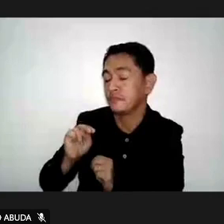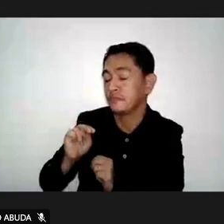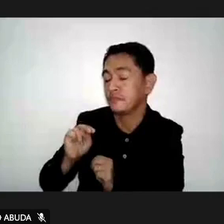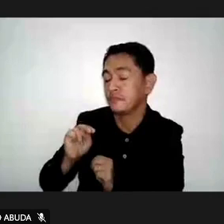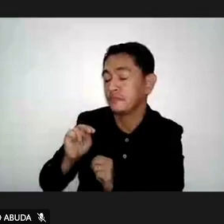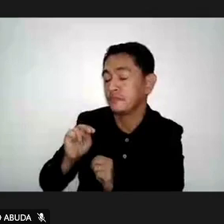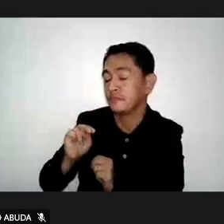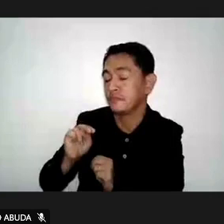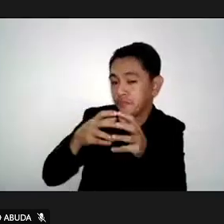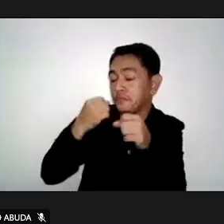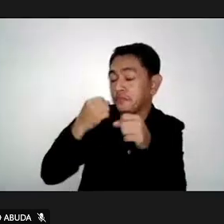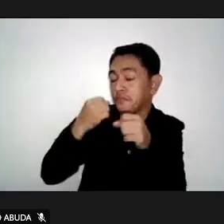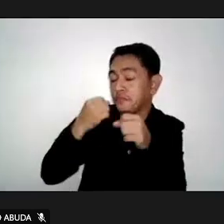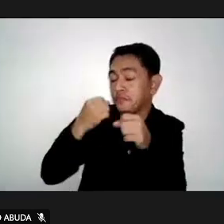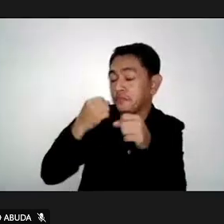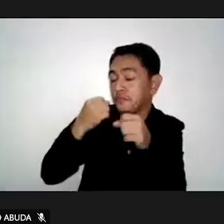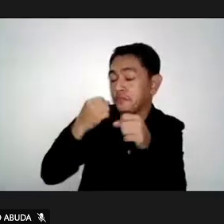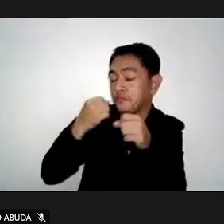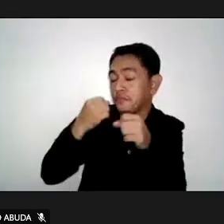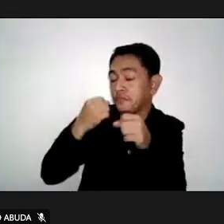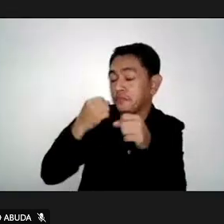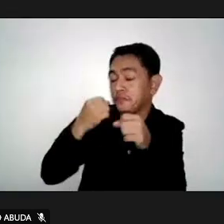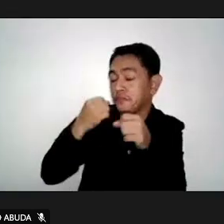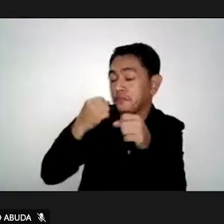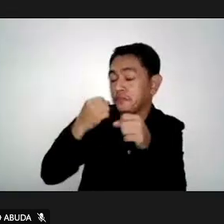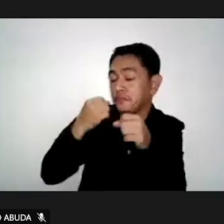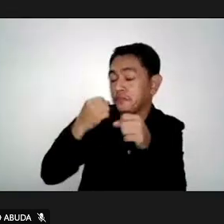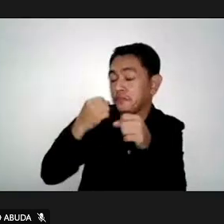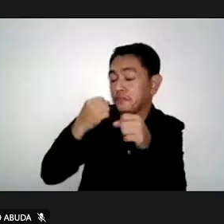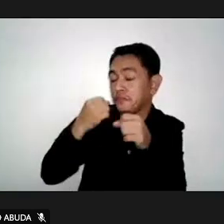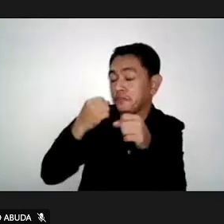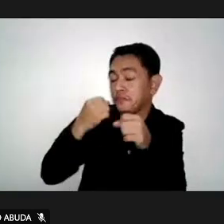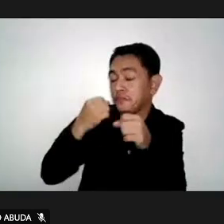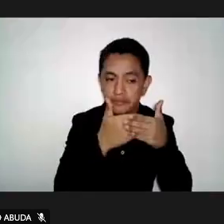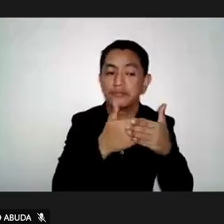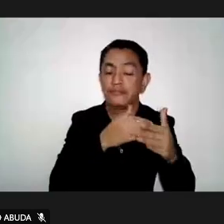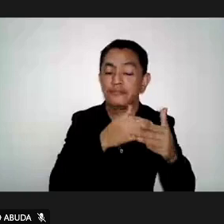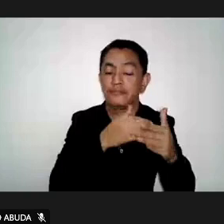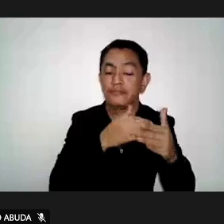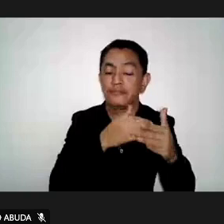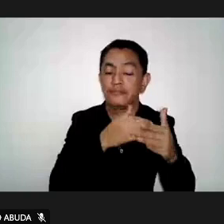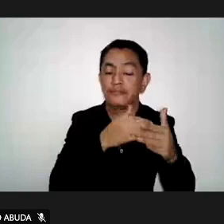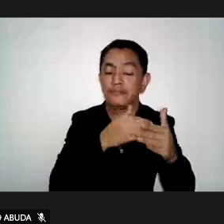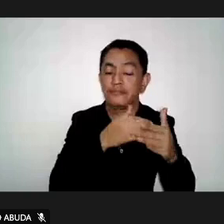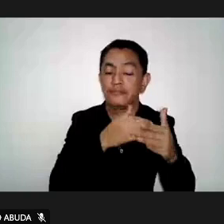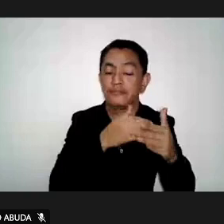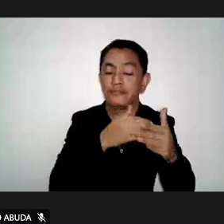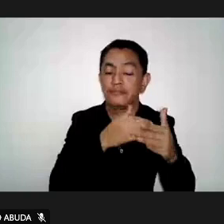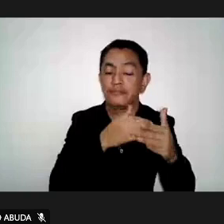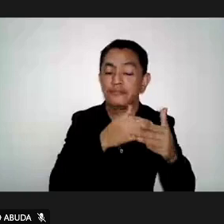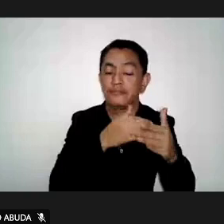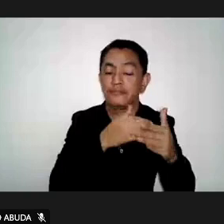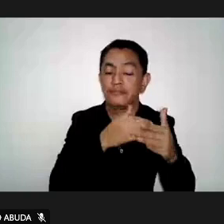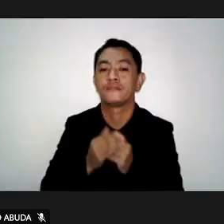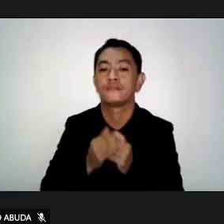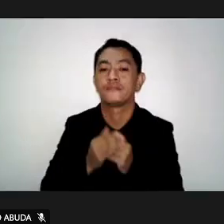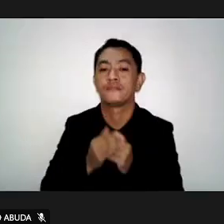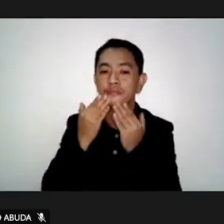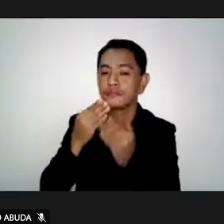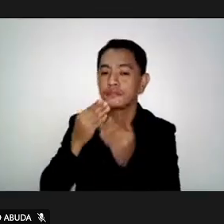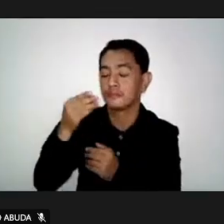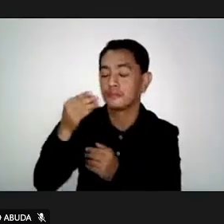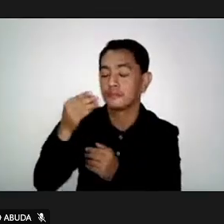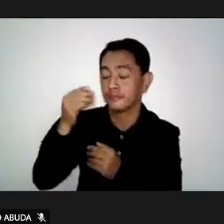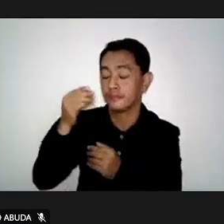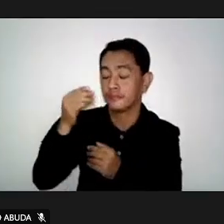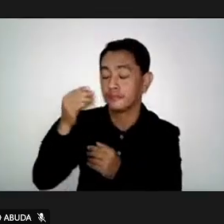hands. So I think that something needs to be put together to make sure that that happens. Bring books